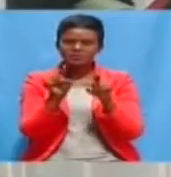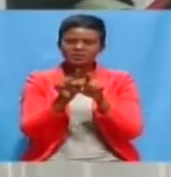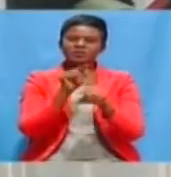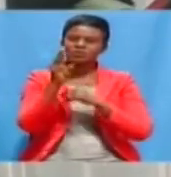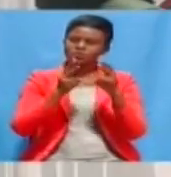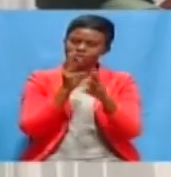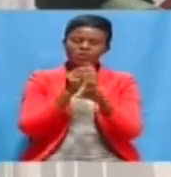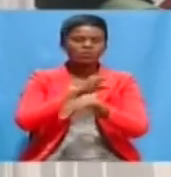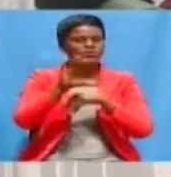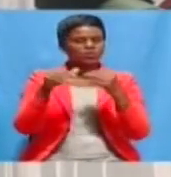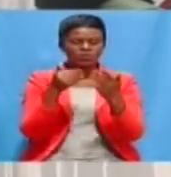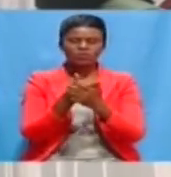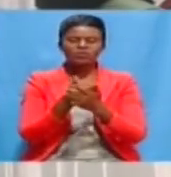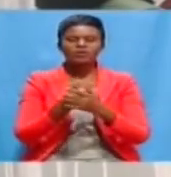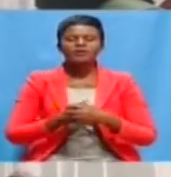at large.